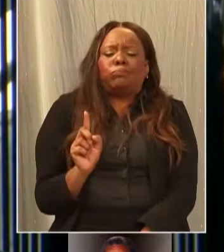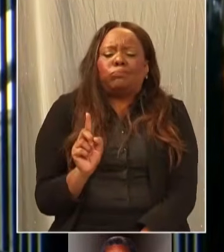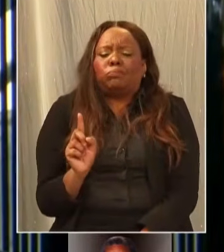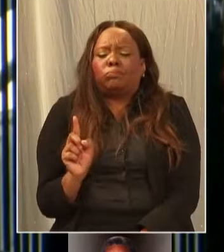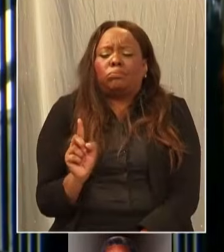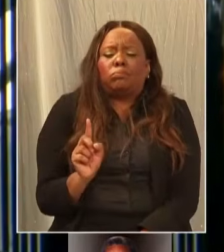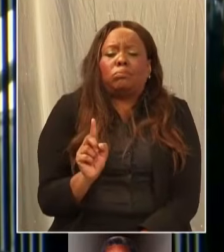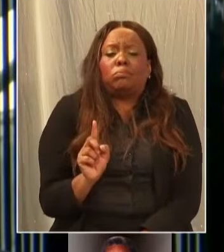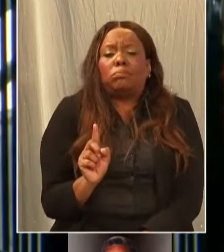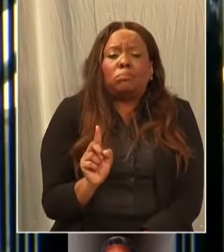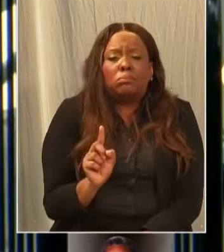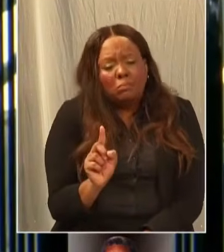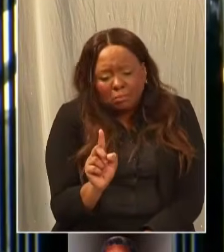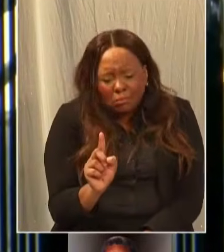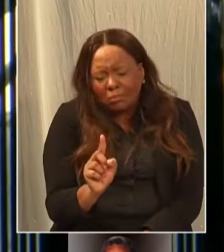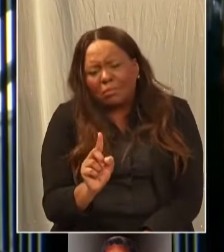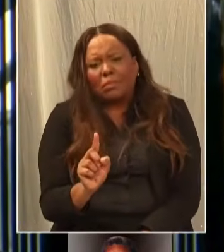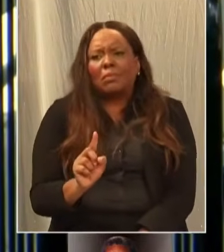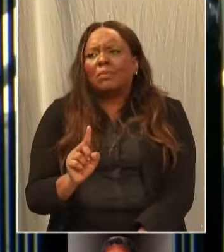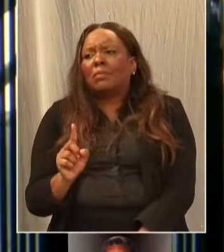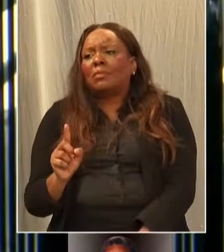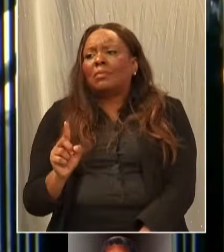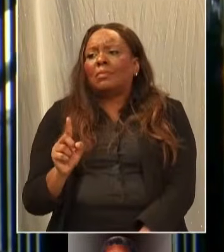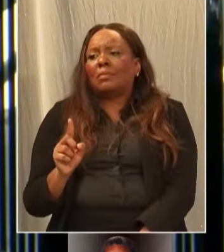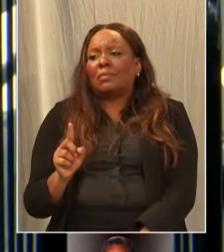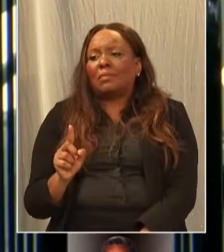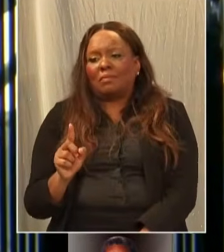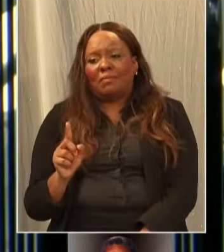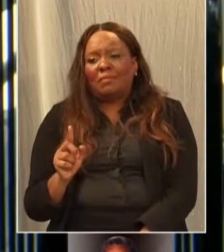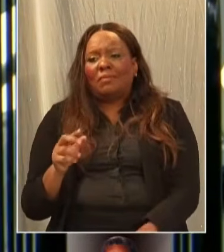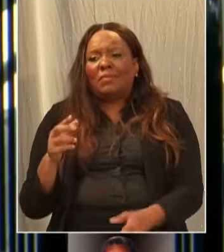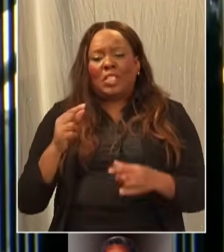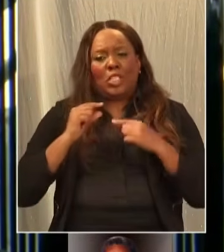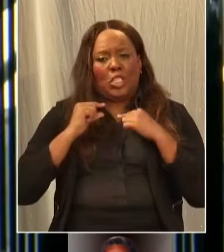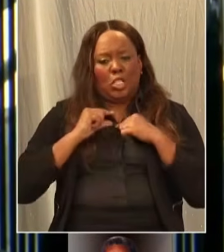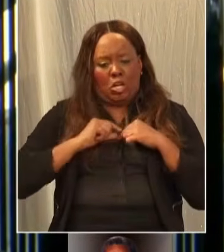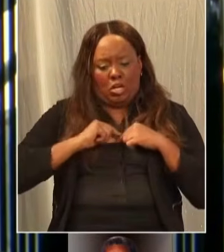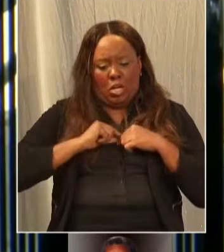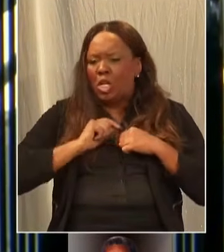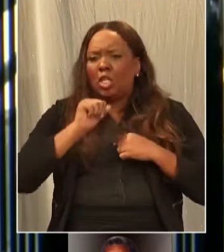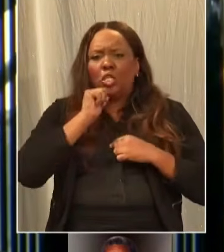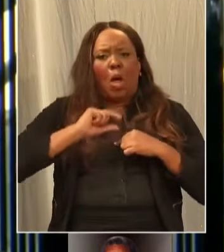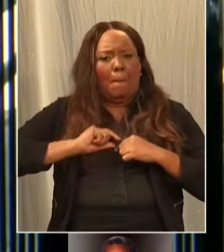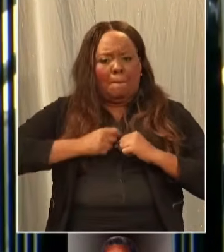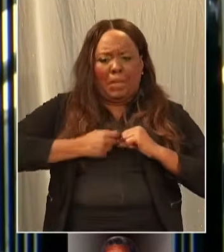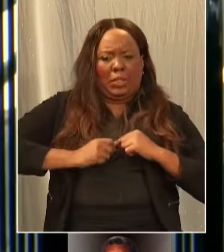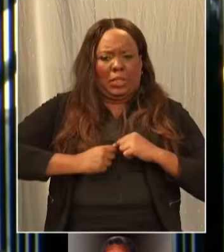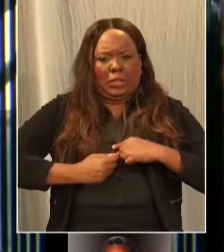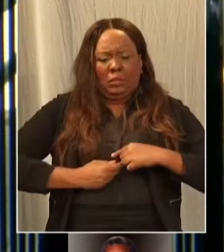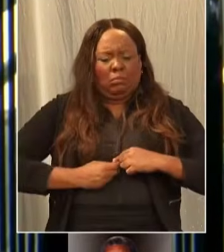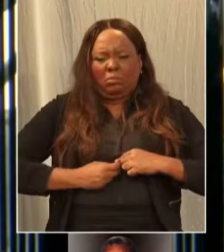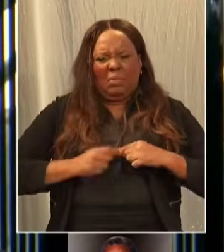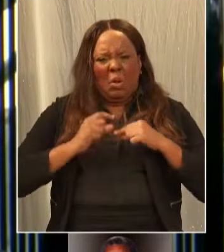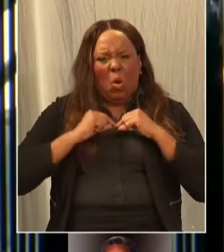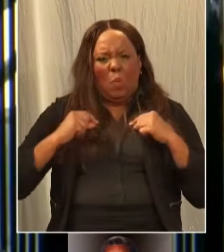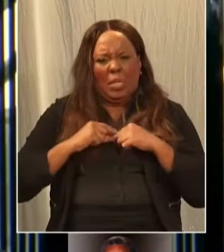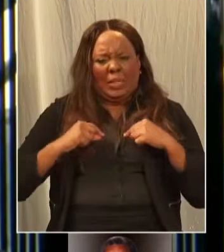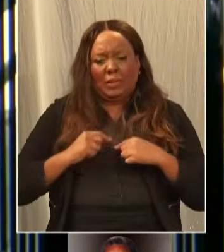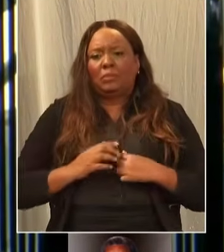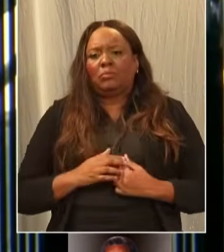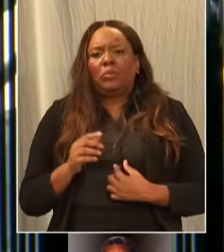forward, his shirt casually unbuttoned, walking to the crease